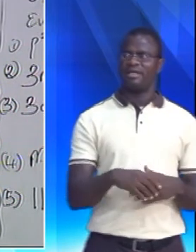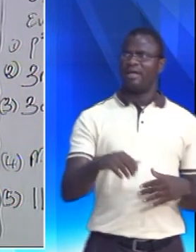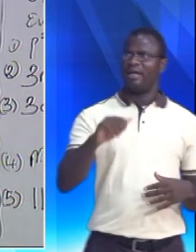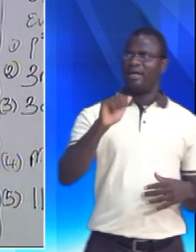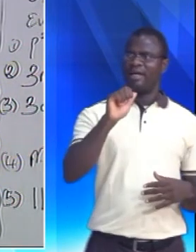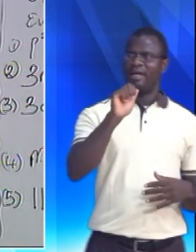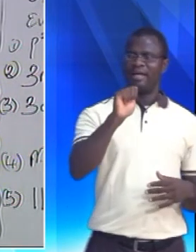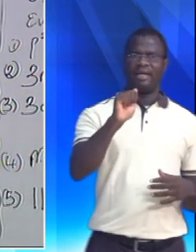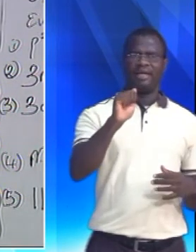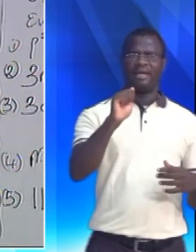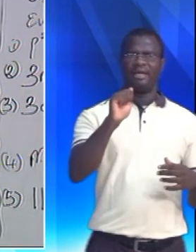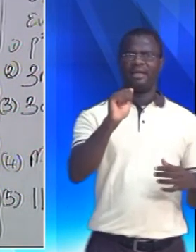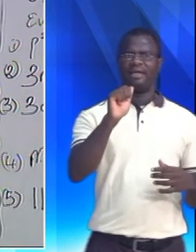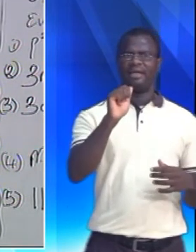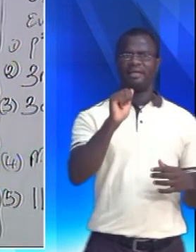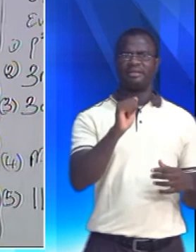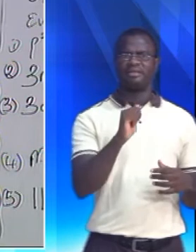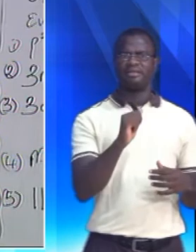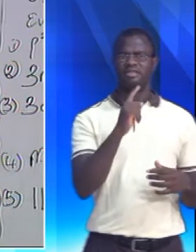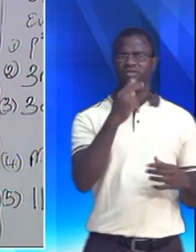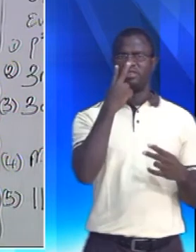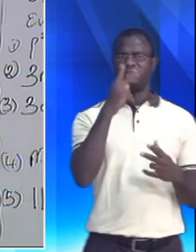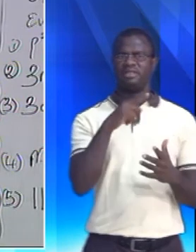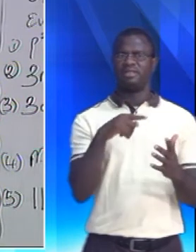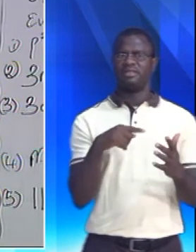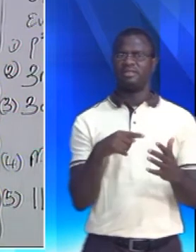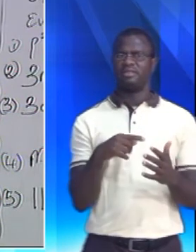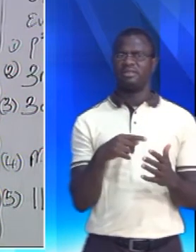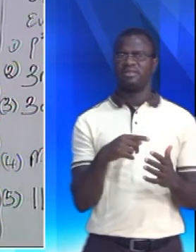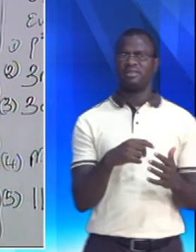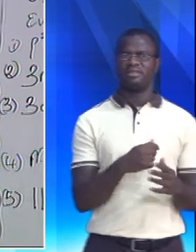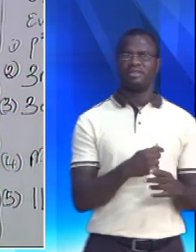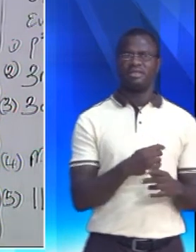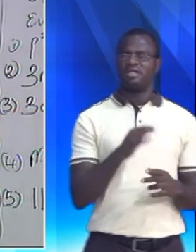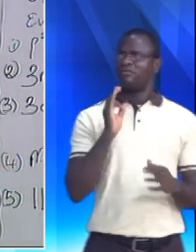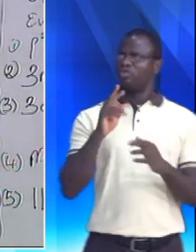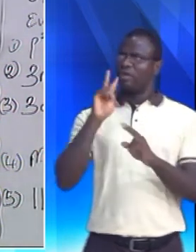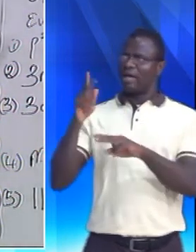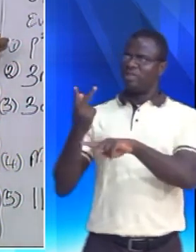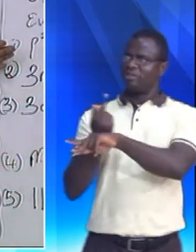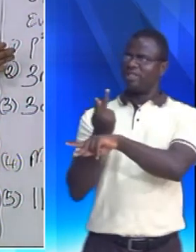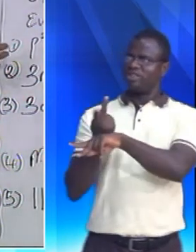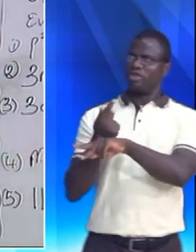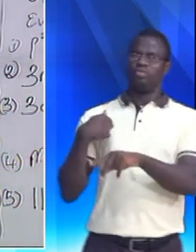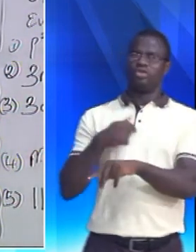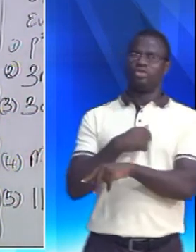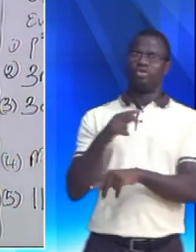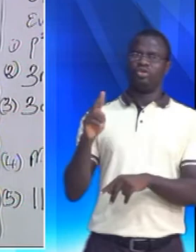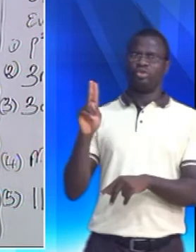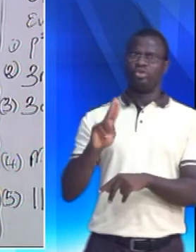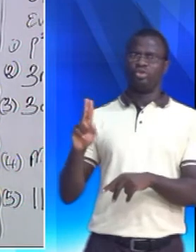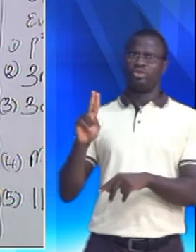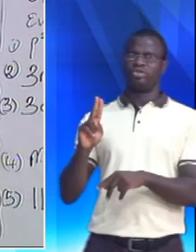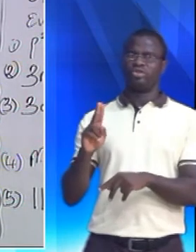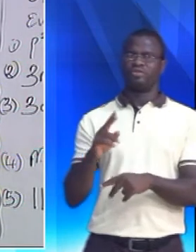n. So if you look at this multiplication and division law, under multiplication, if